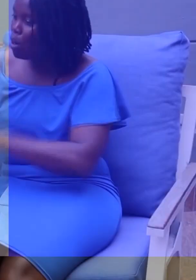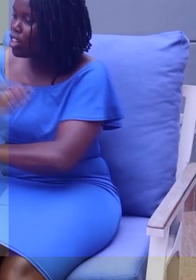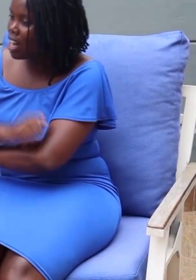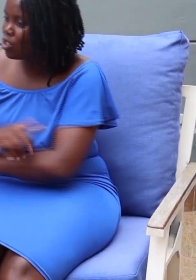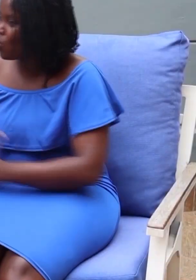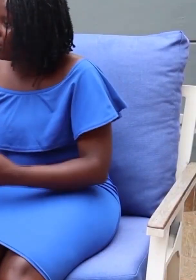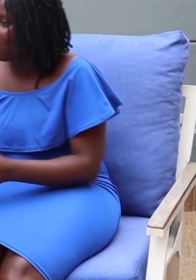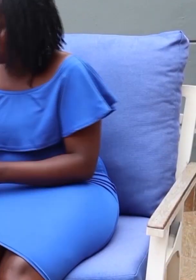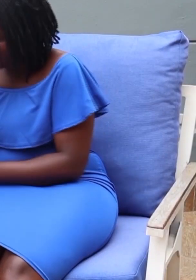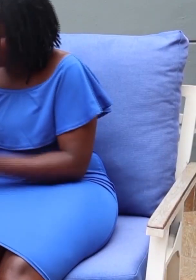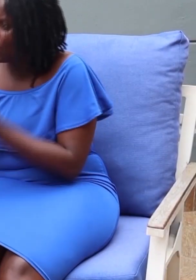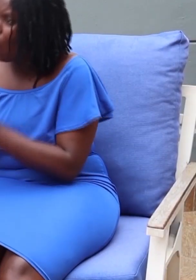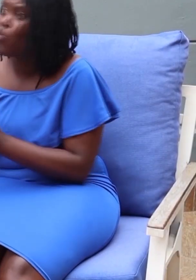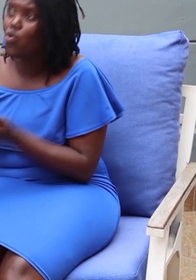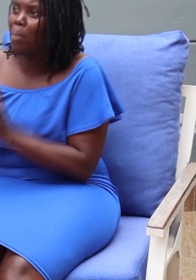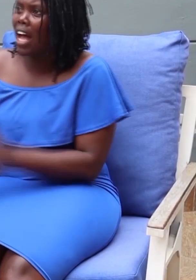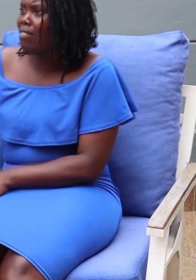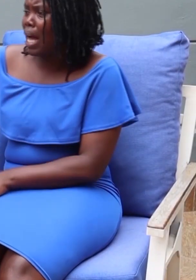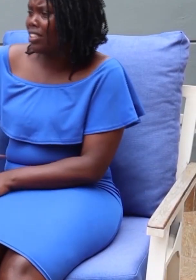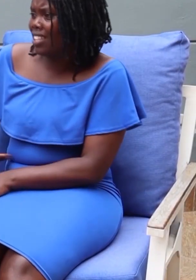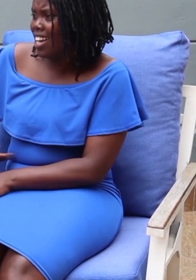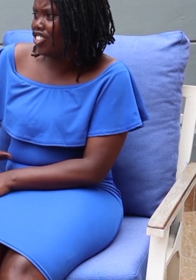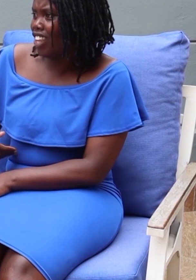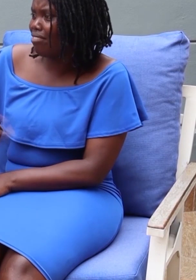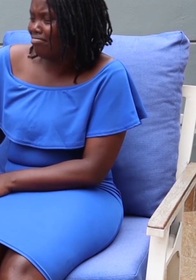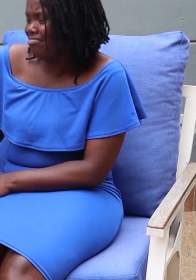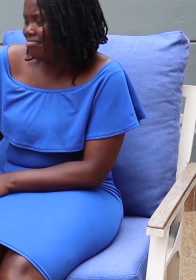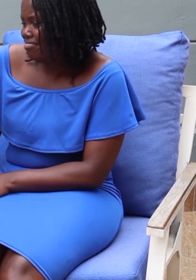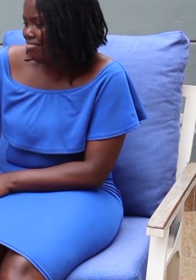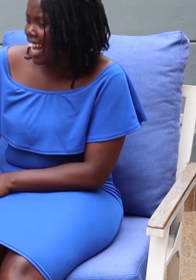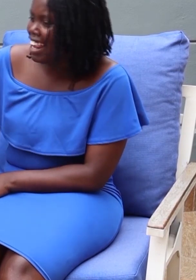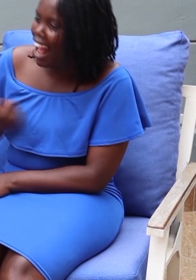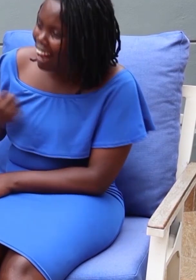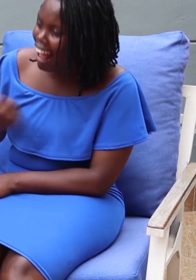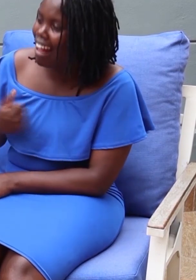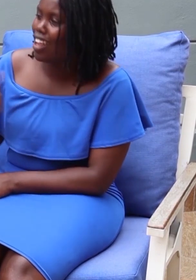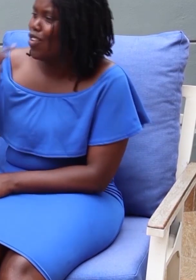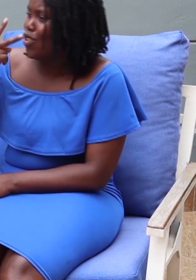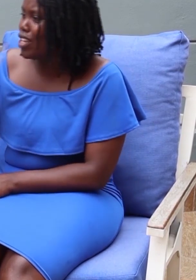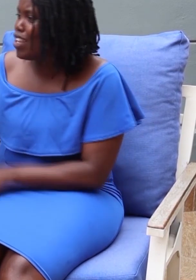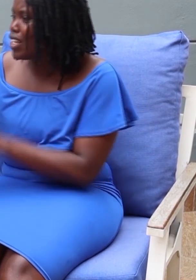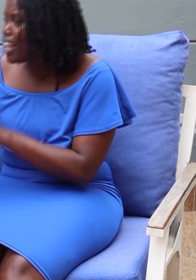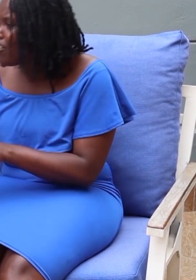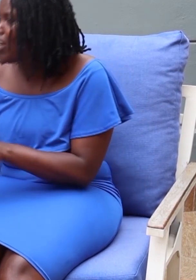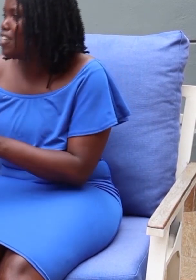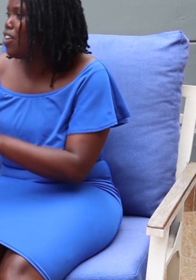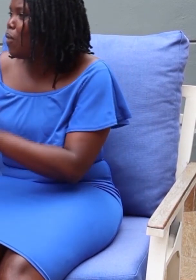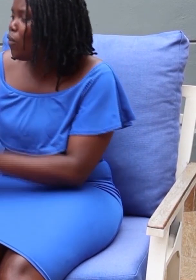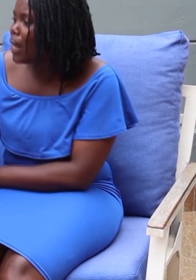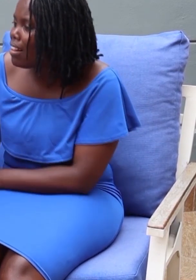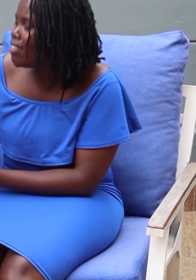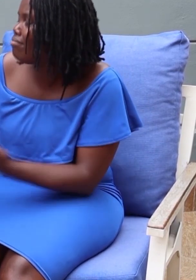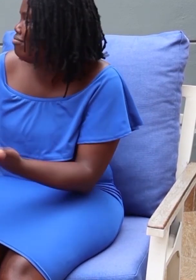So, what about your high school? Because now you've become a youth, because in primary you are a